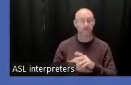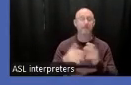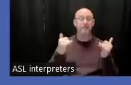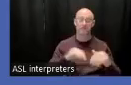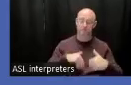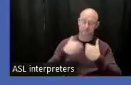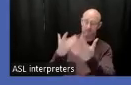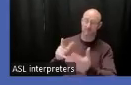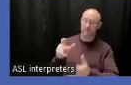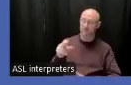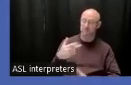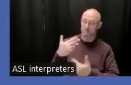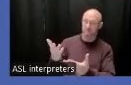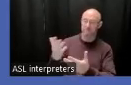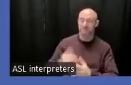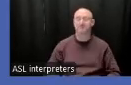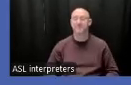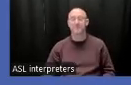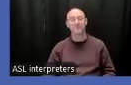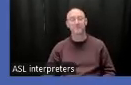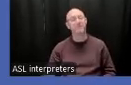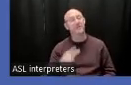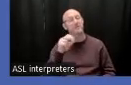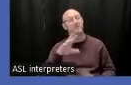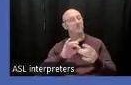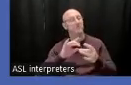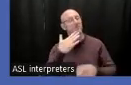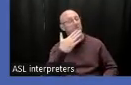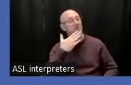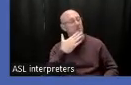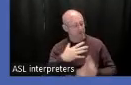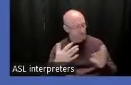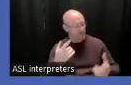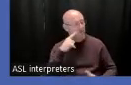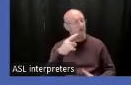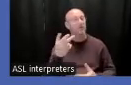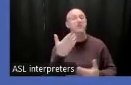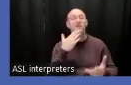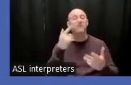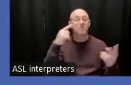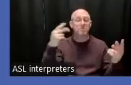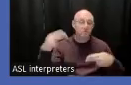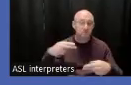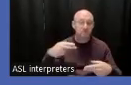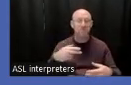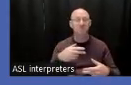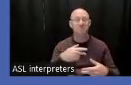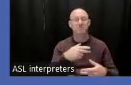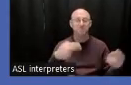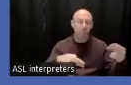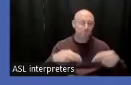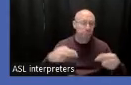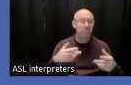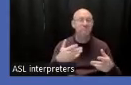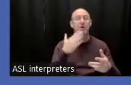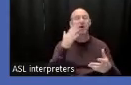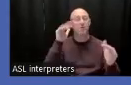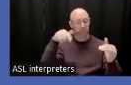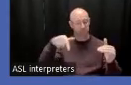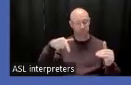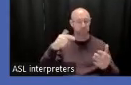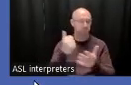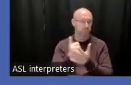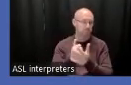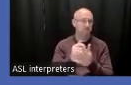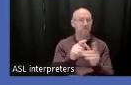it over to Lou. Thank you so much. Thanks for joining us, and I hope today's session will be helpful,